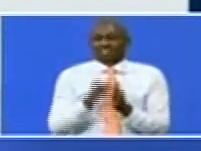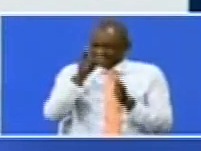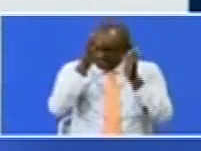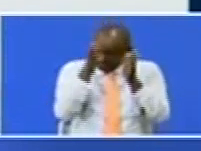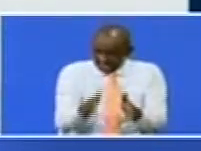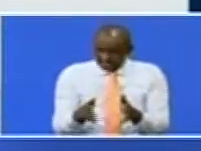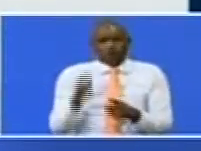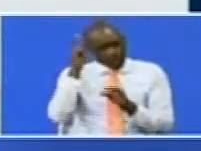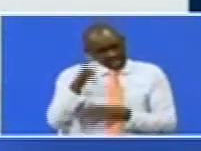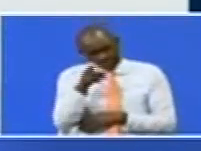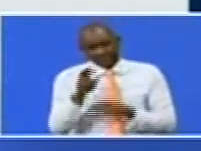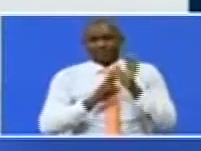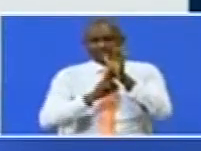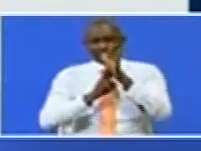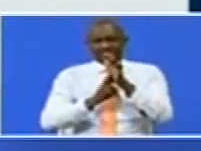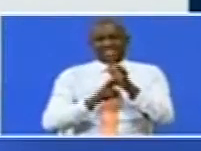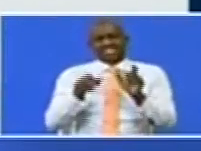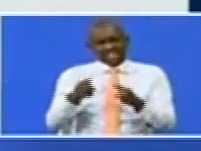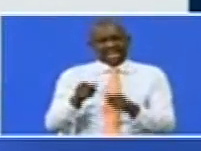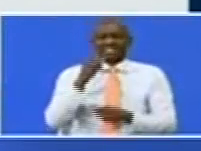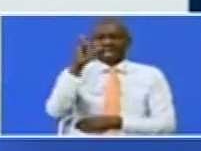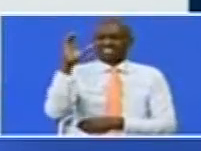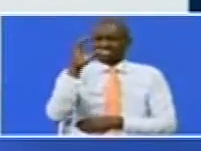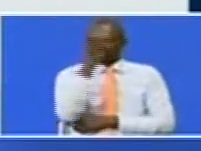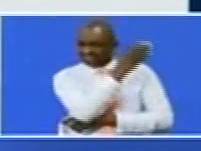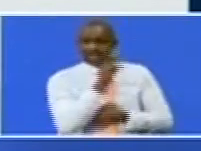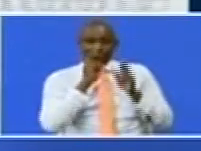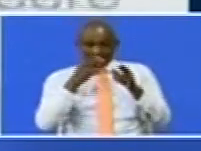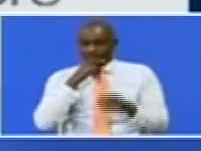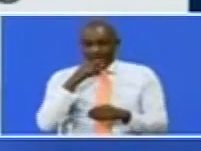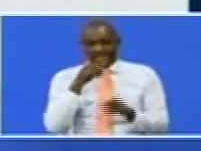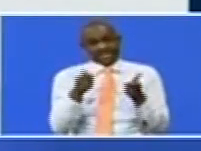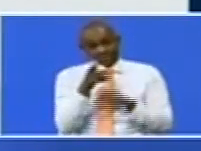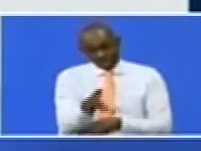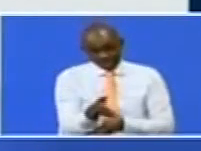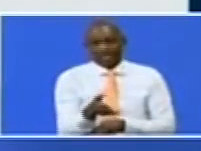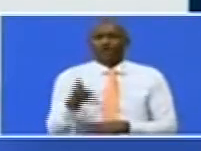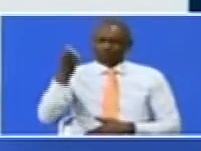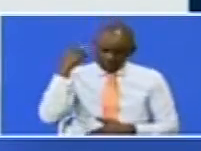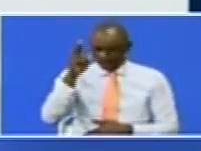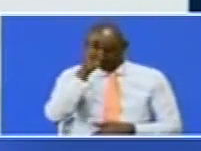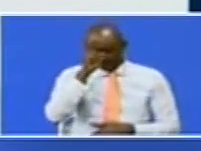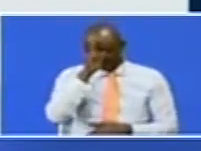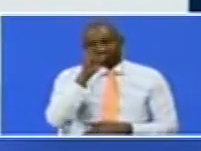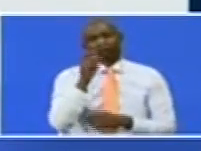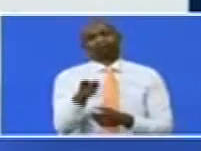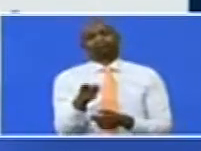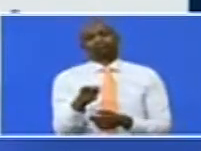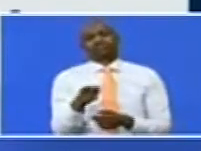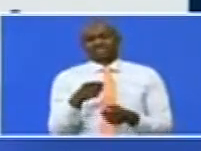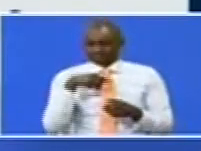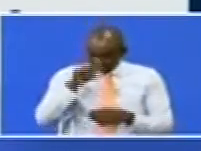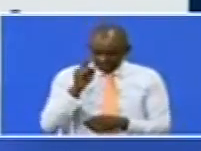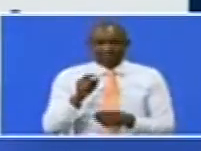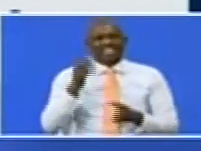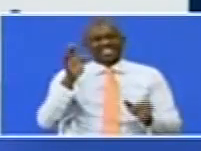is representing Joshua Sang at the International Criminal Court. Former Police Commissioner Matthew Itera is the chairman Nyayo